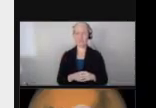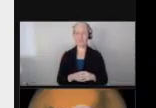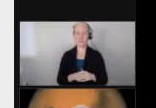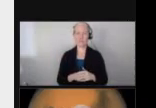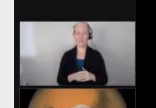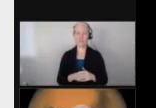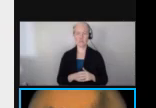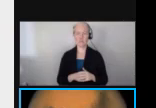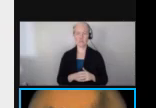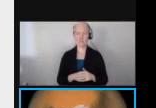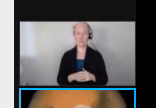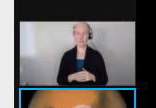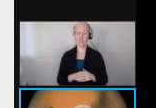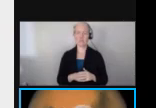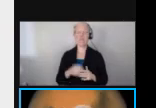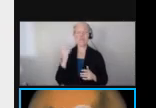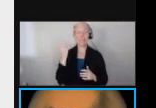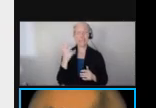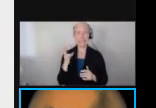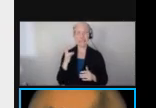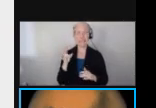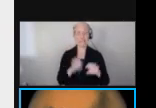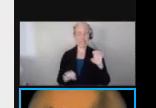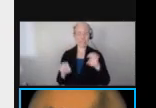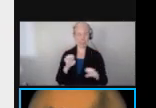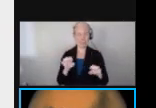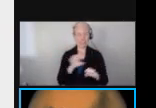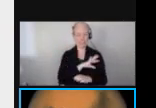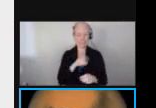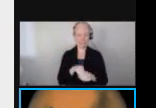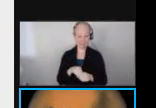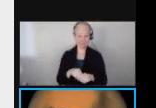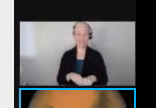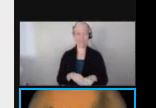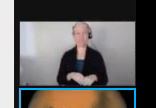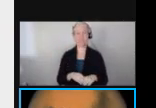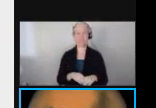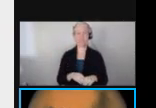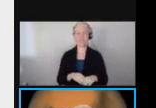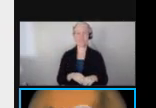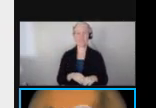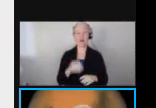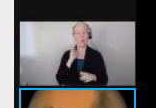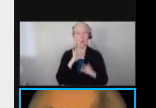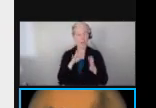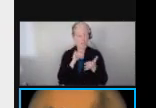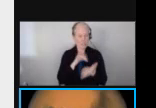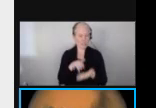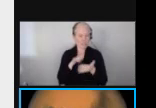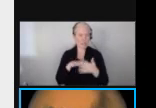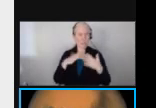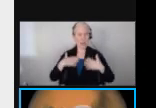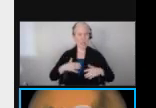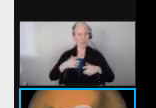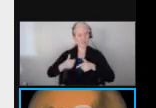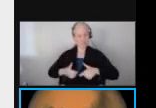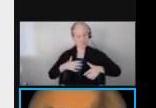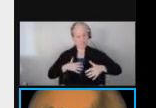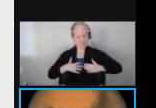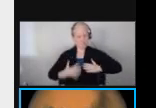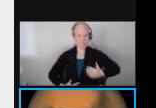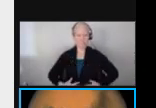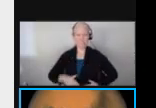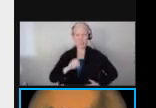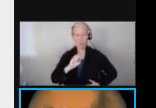And these are the 17 experiments that make that up. We essentially cover all the organ systems, some very important things.